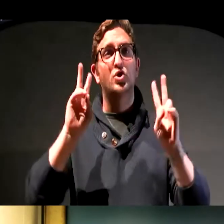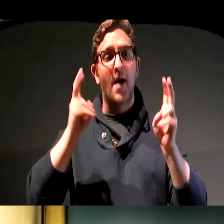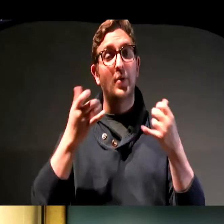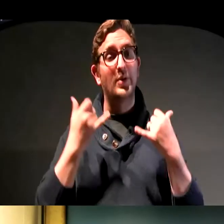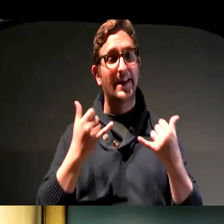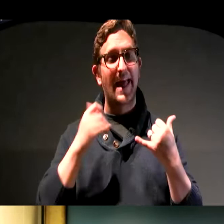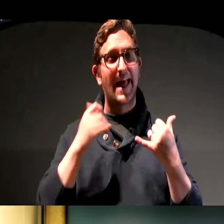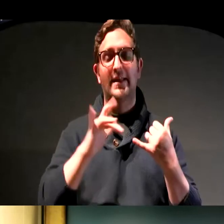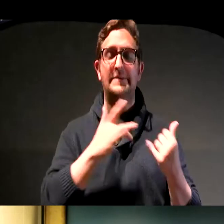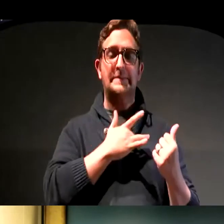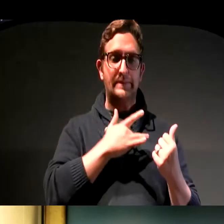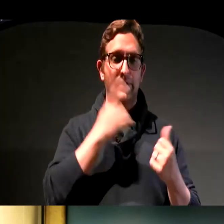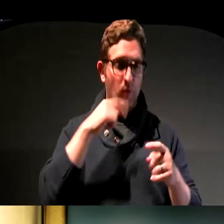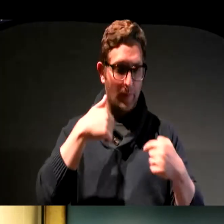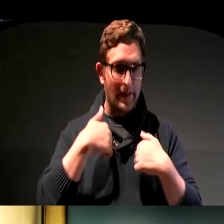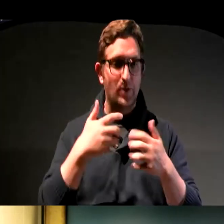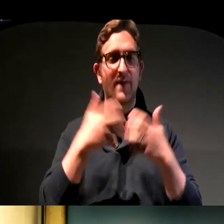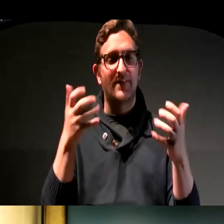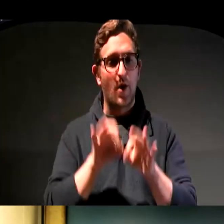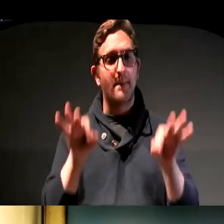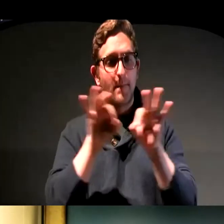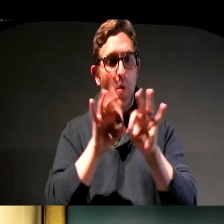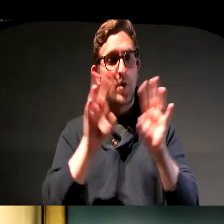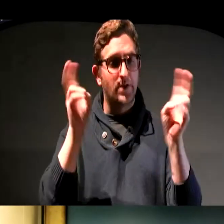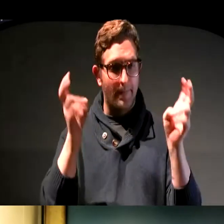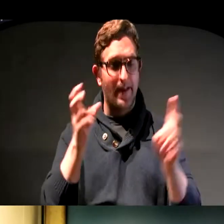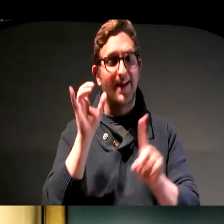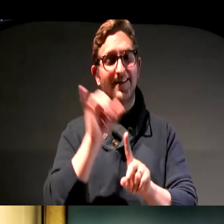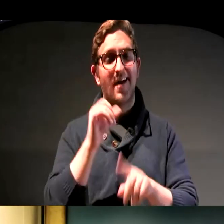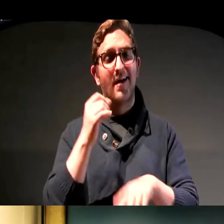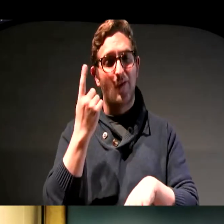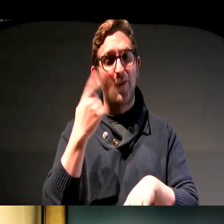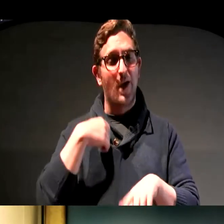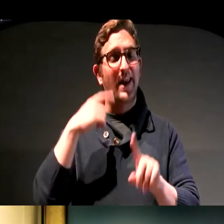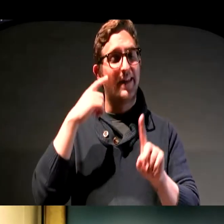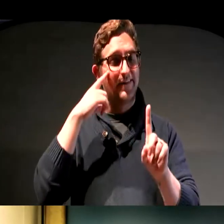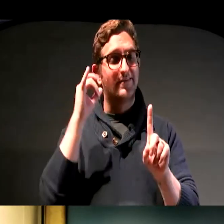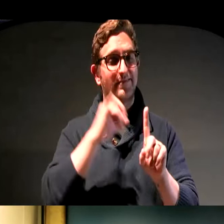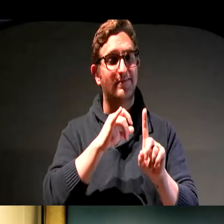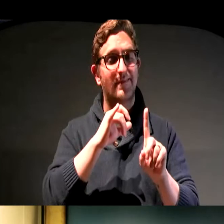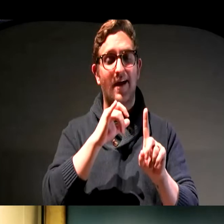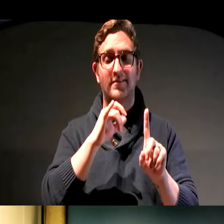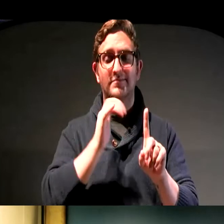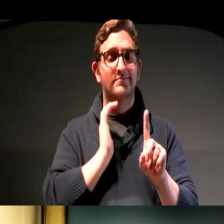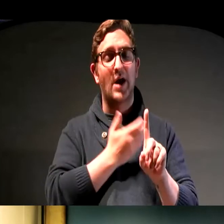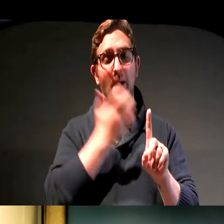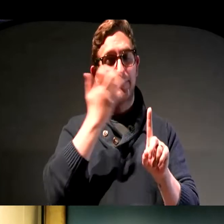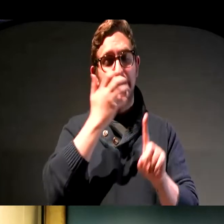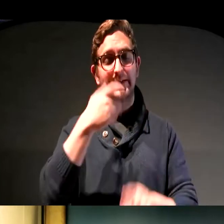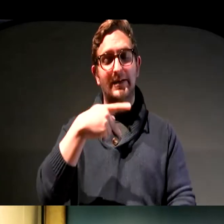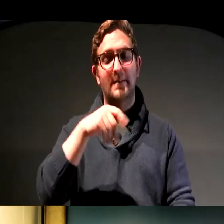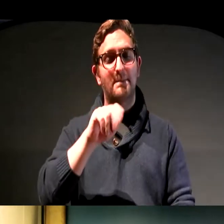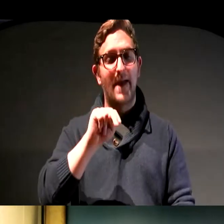to home for me. It's a very important topic, and one that I know our amazing panelists will do a great job